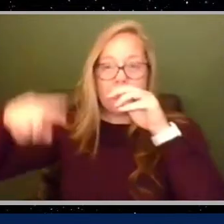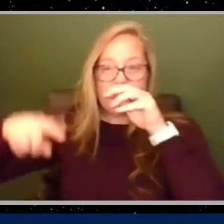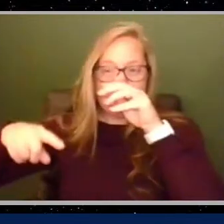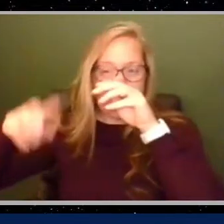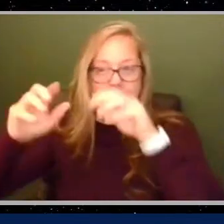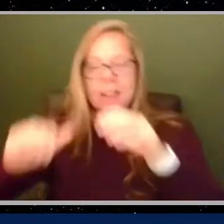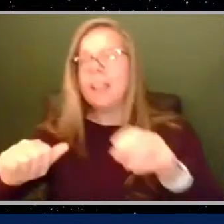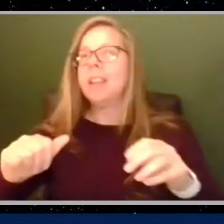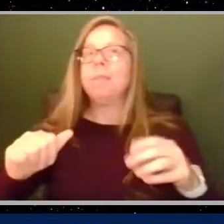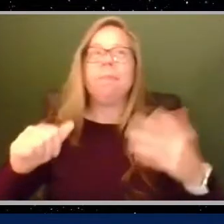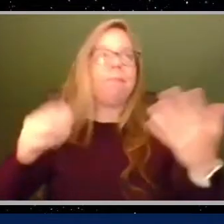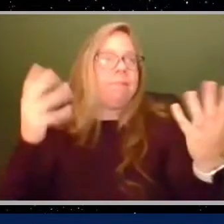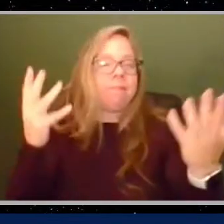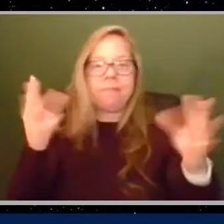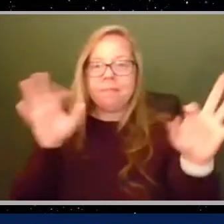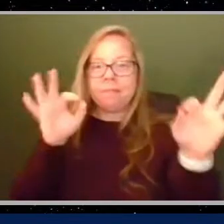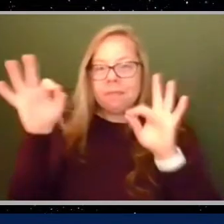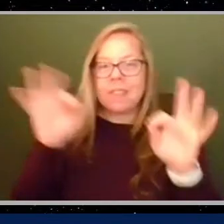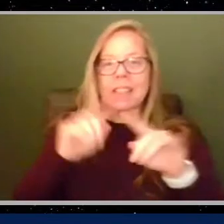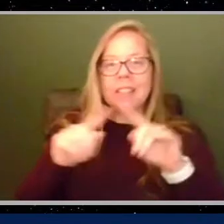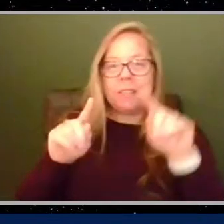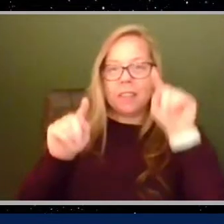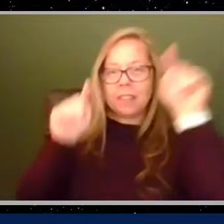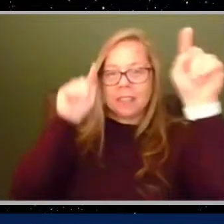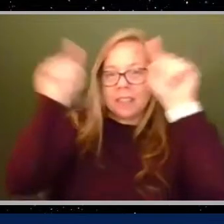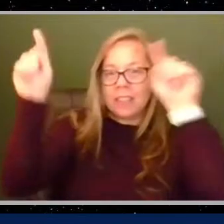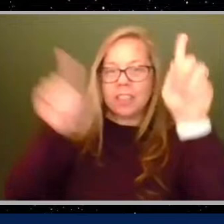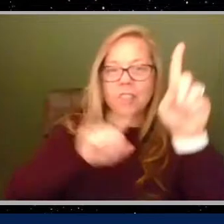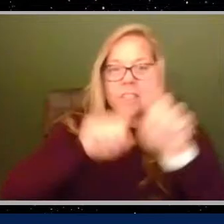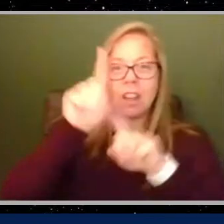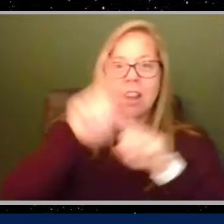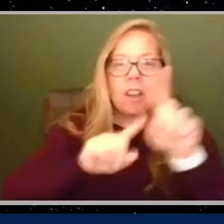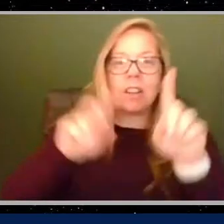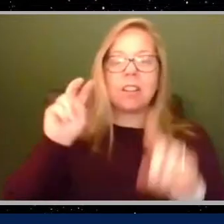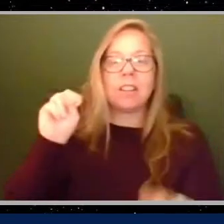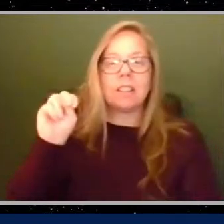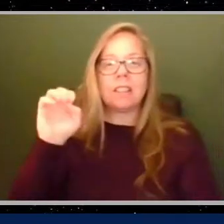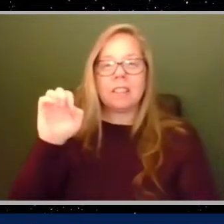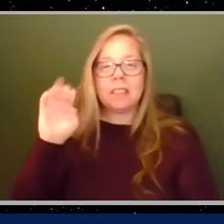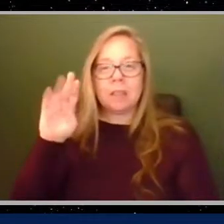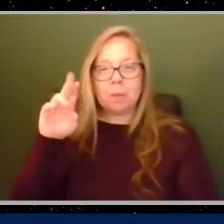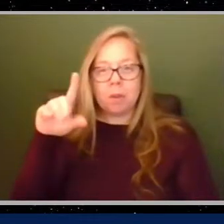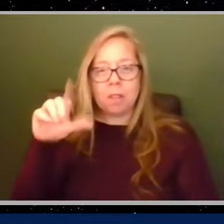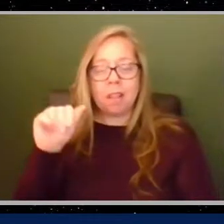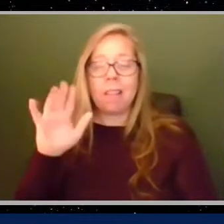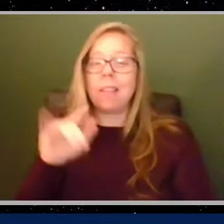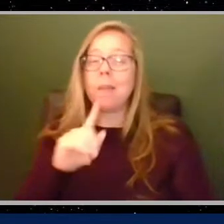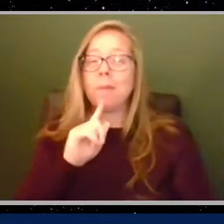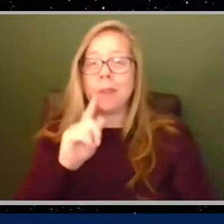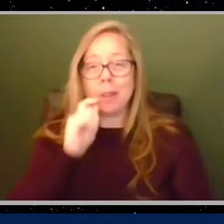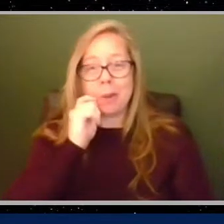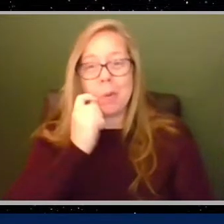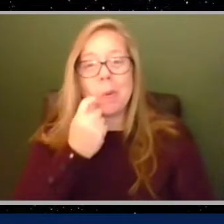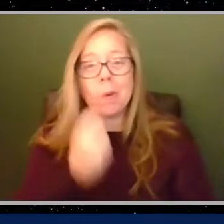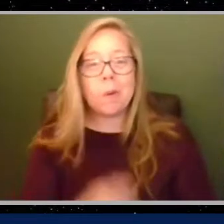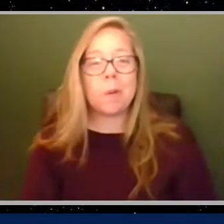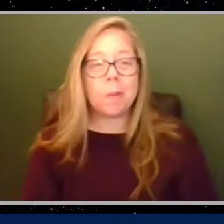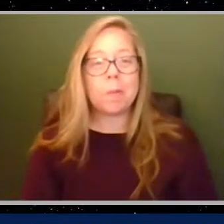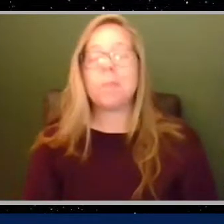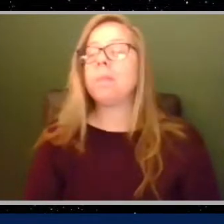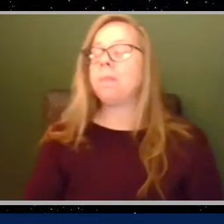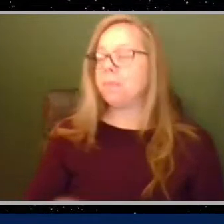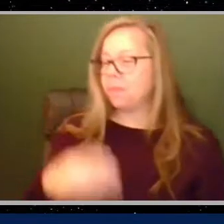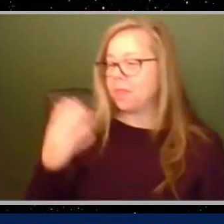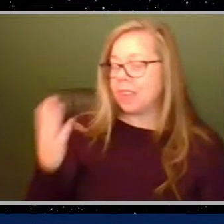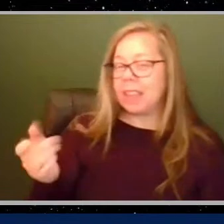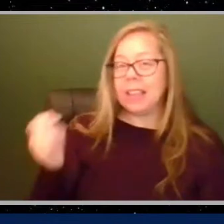these nebula or stars, emit. So yeah, that would totally be cool. Yeah, is it like what we're talking about there? If you've